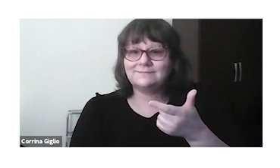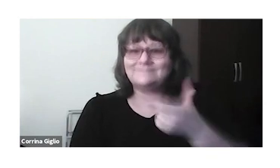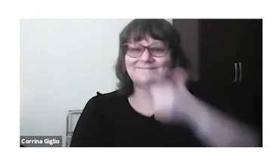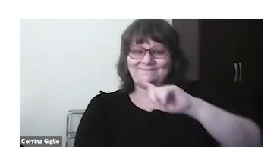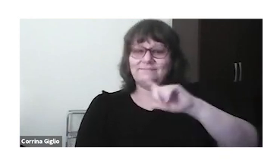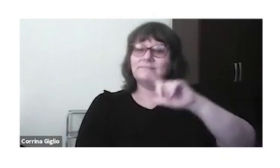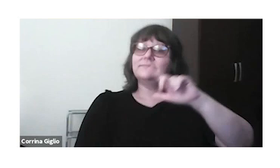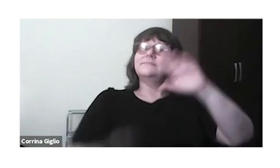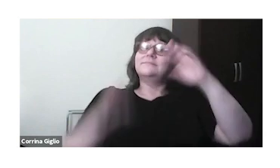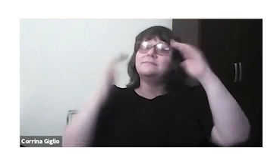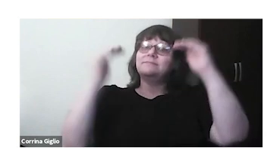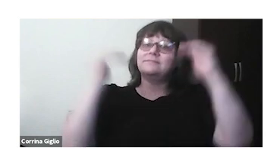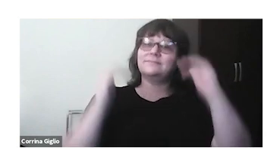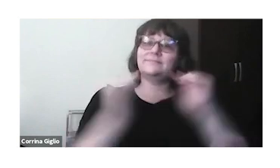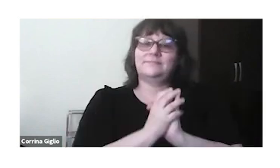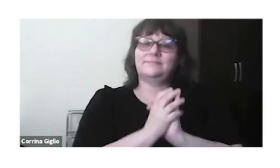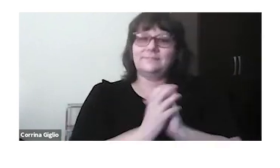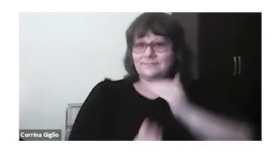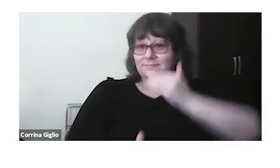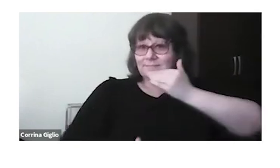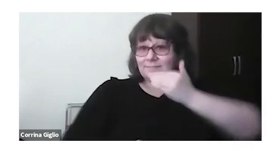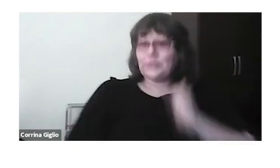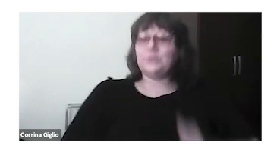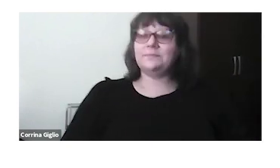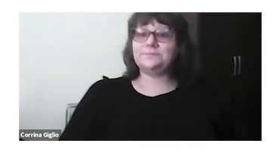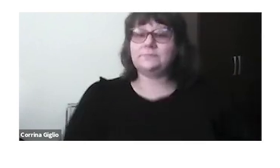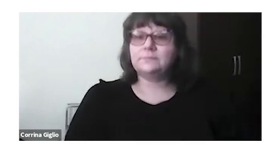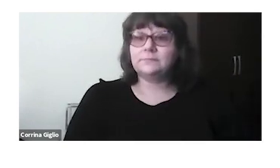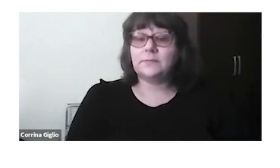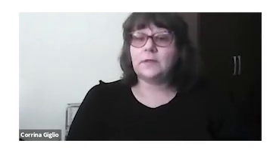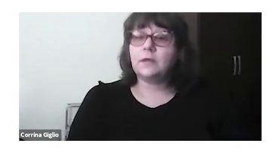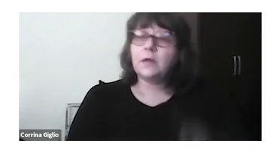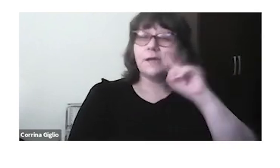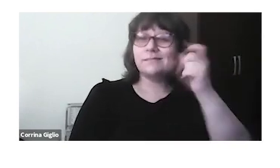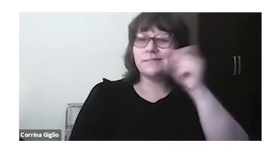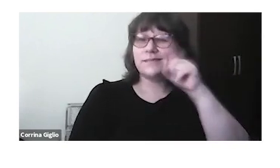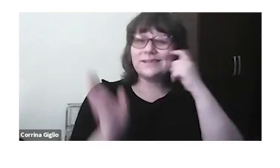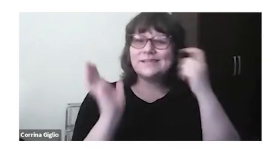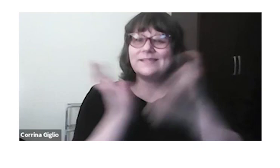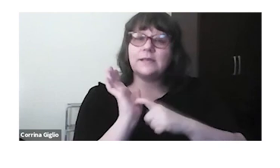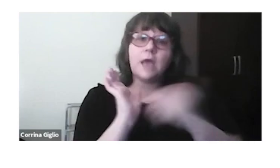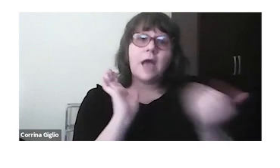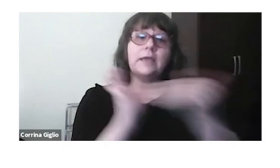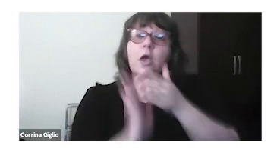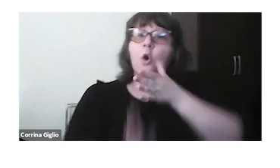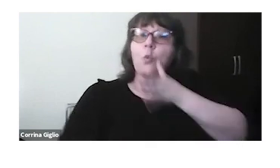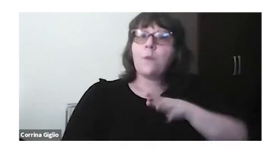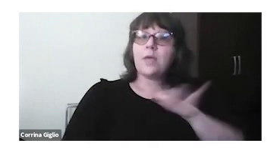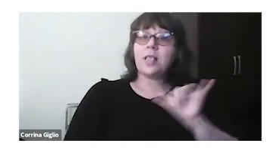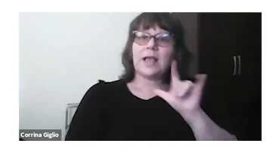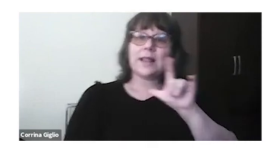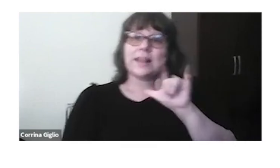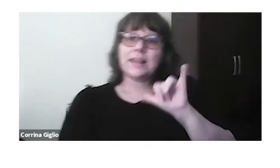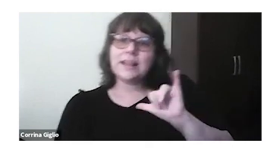Truman. Thank you. And again, we see the same thing here. Women like Little